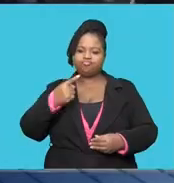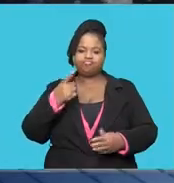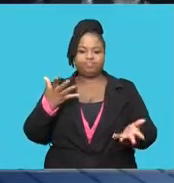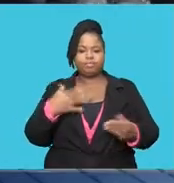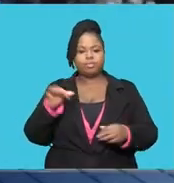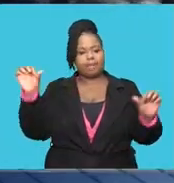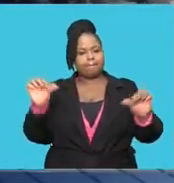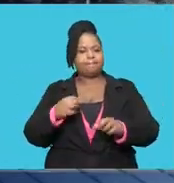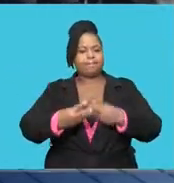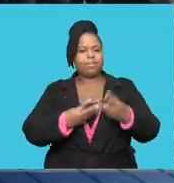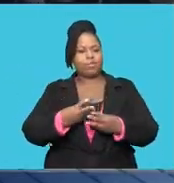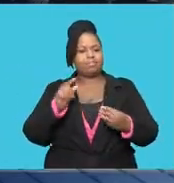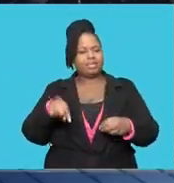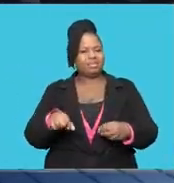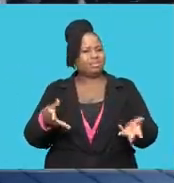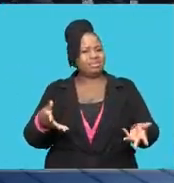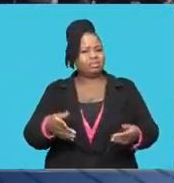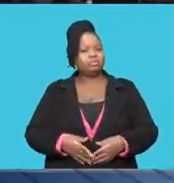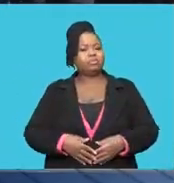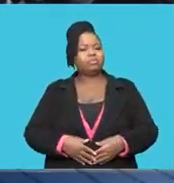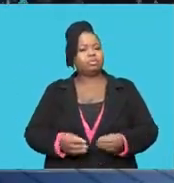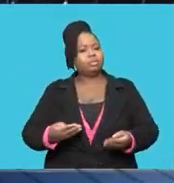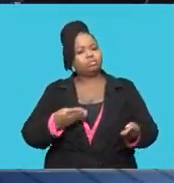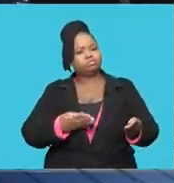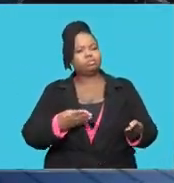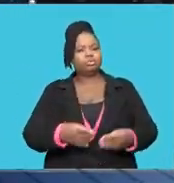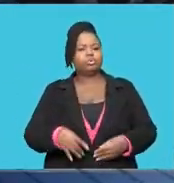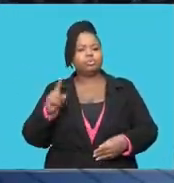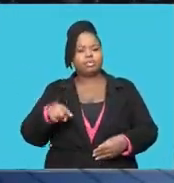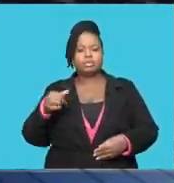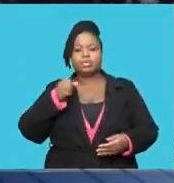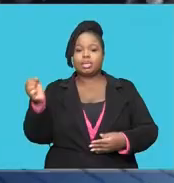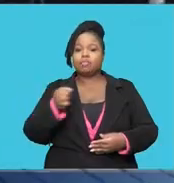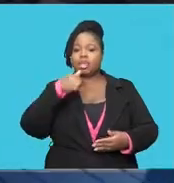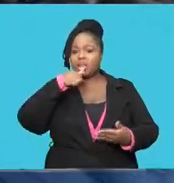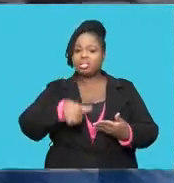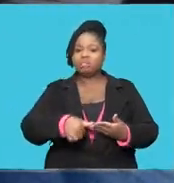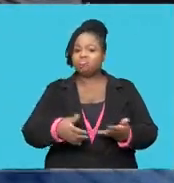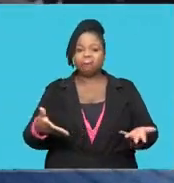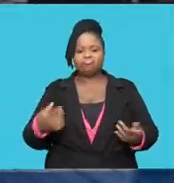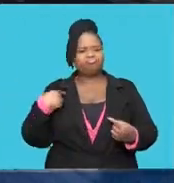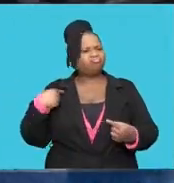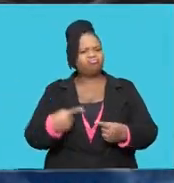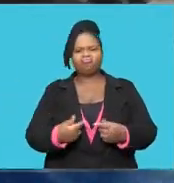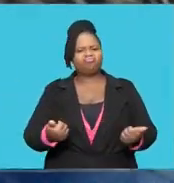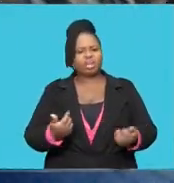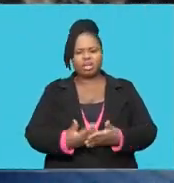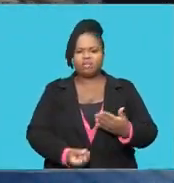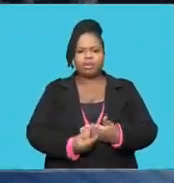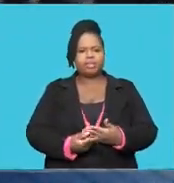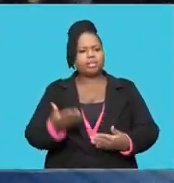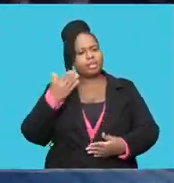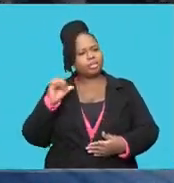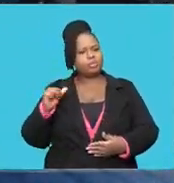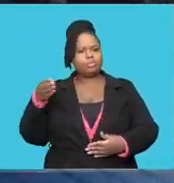we must go back to a Bezela, your reporter, your tata, appointment letters. So far, so good. That hasn't happened. And we were here last